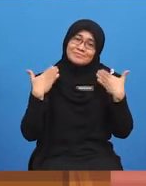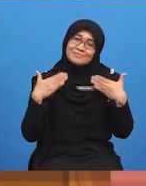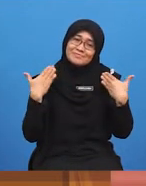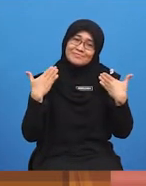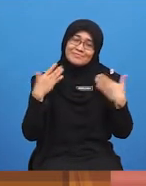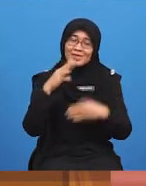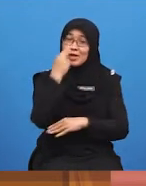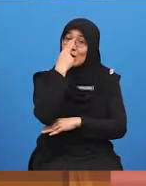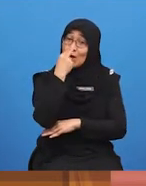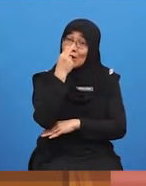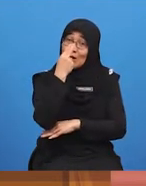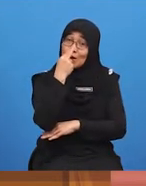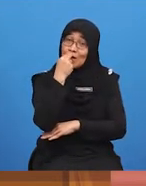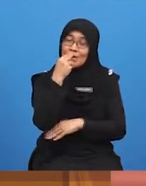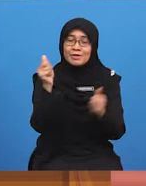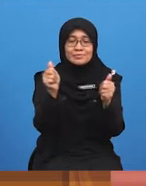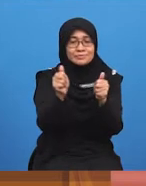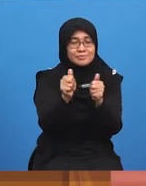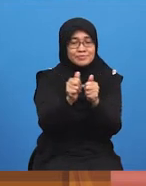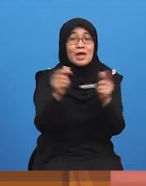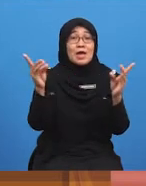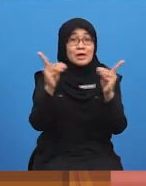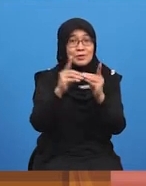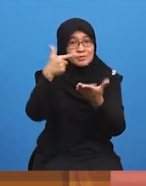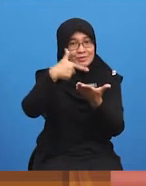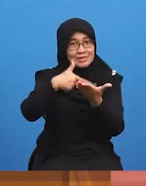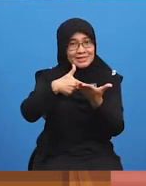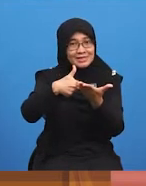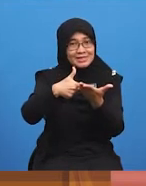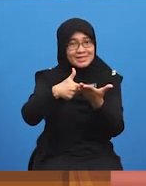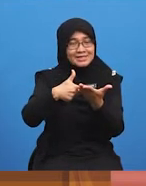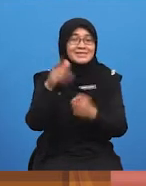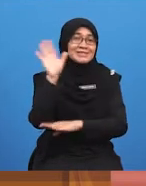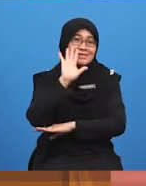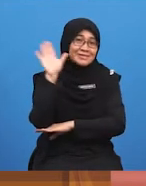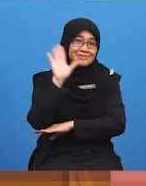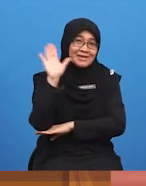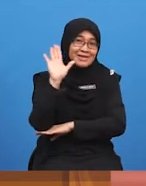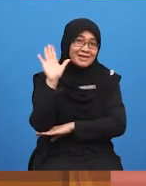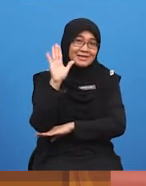YOLO and I will see you in the next episode. Bye!